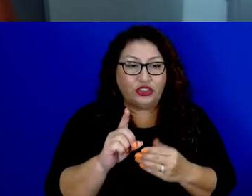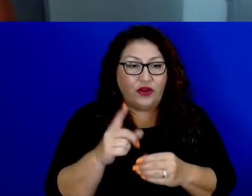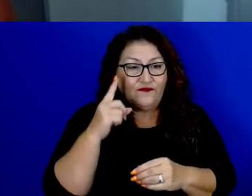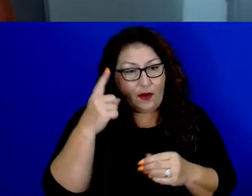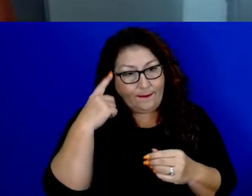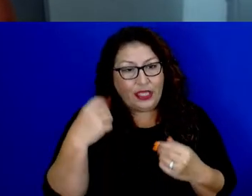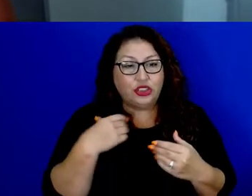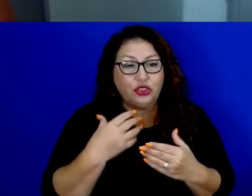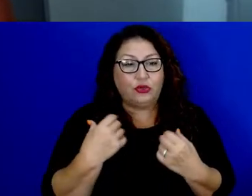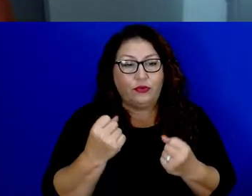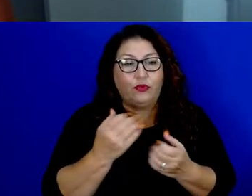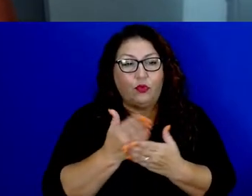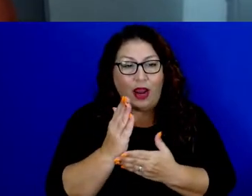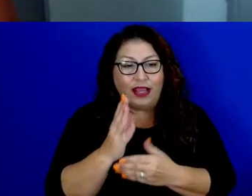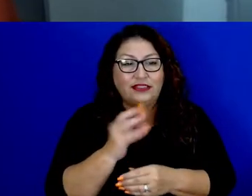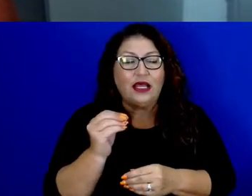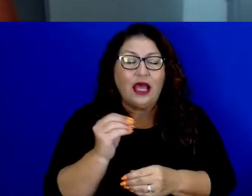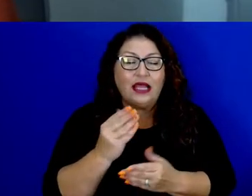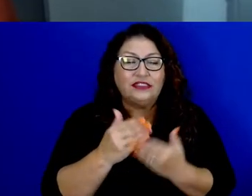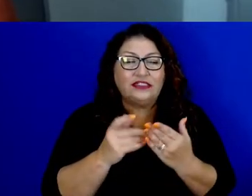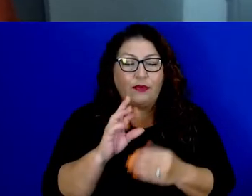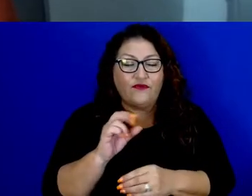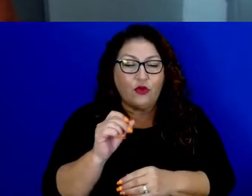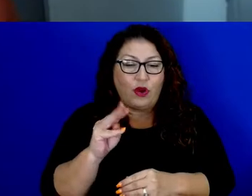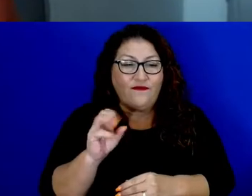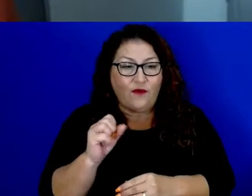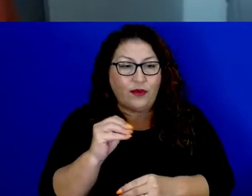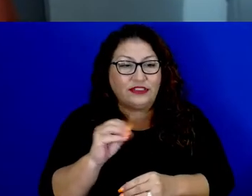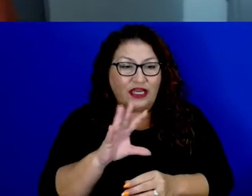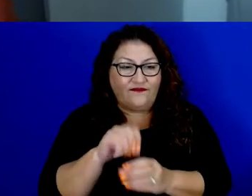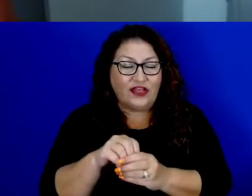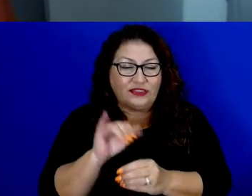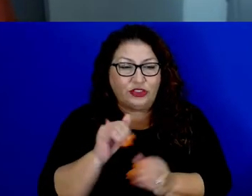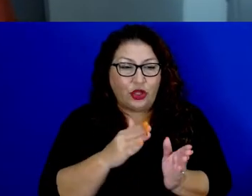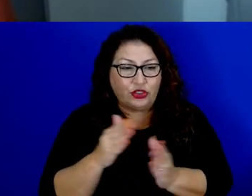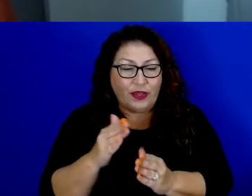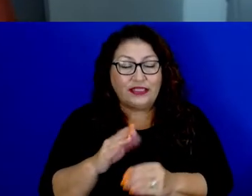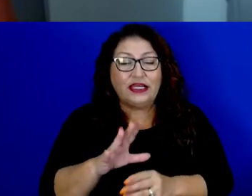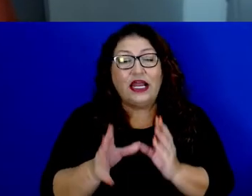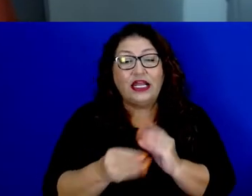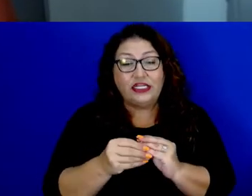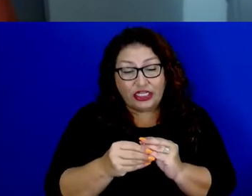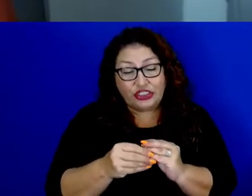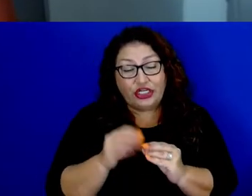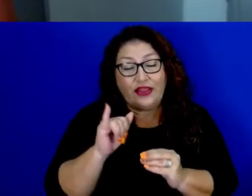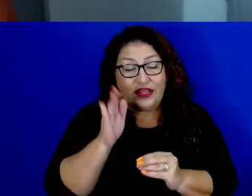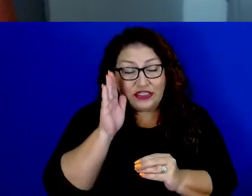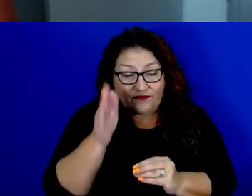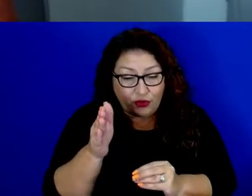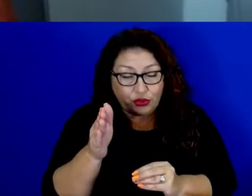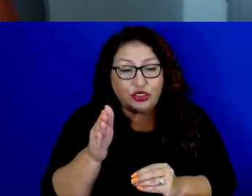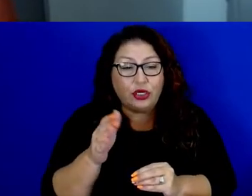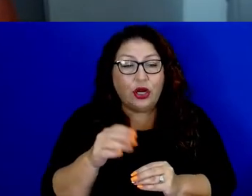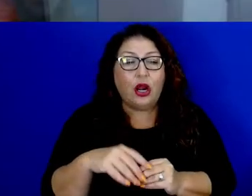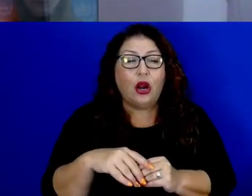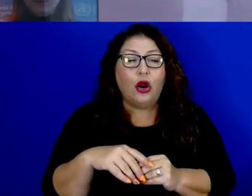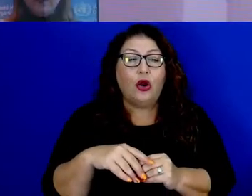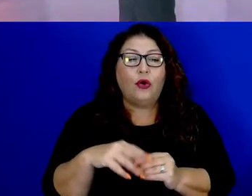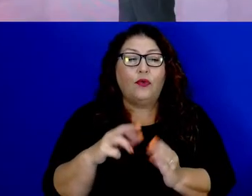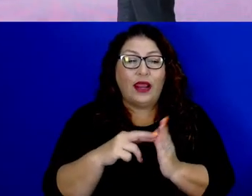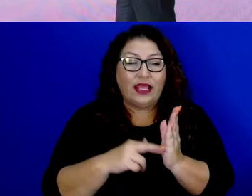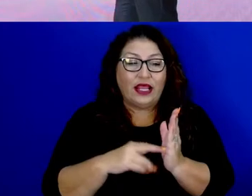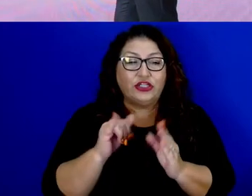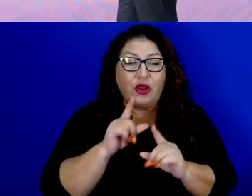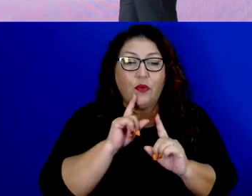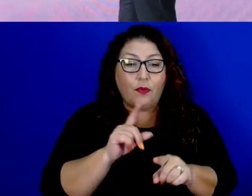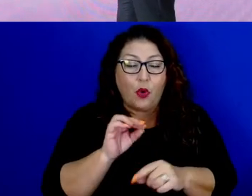of the reforms and investments in those plans. In addition, and this is a feature in the regulation, there are reporting tools that will help